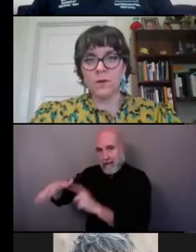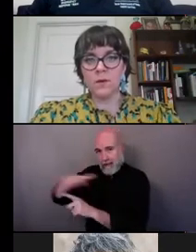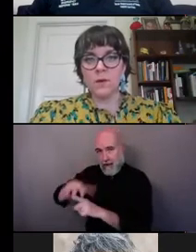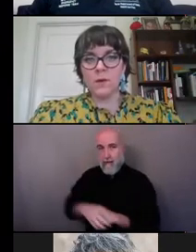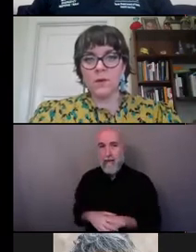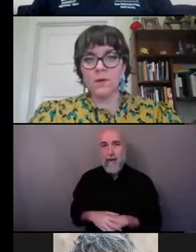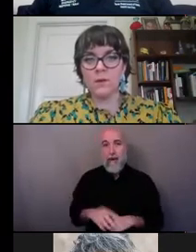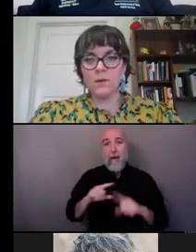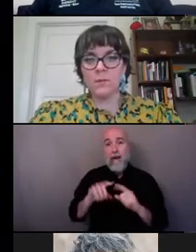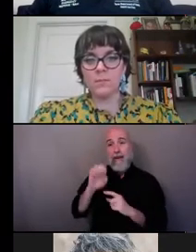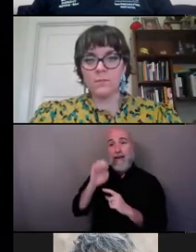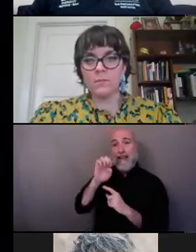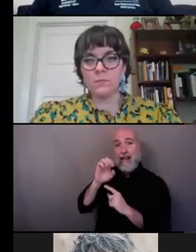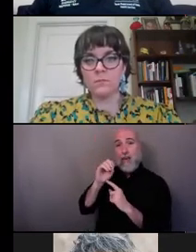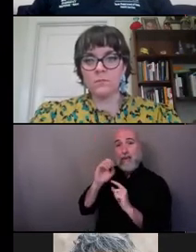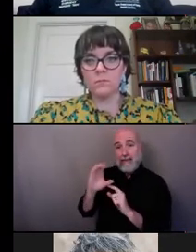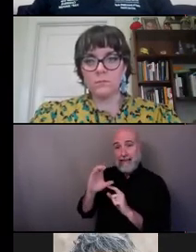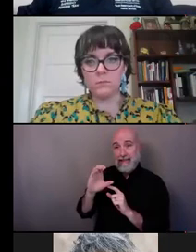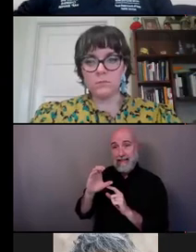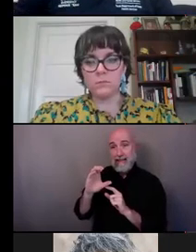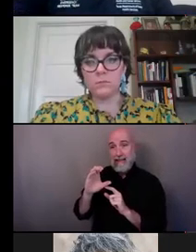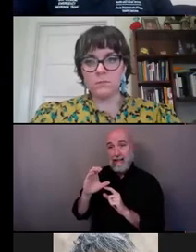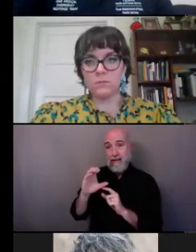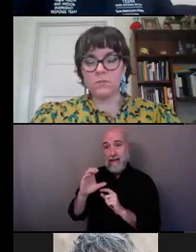the EEOC materials at